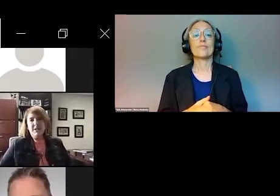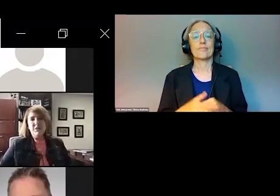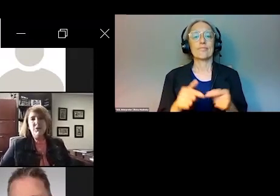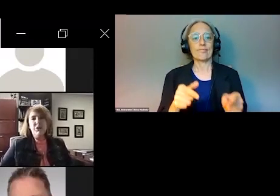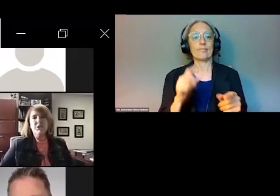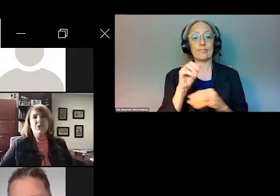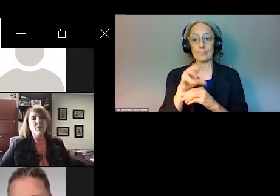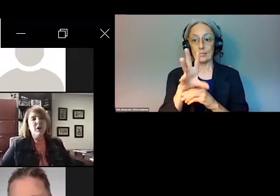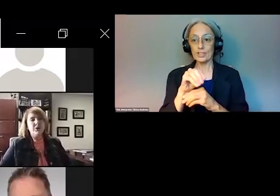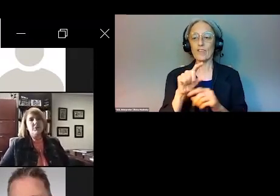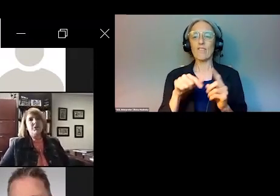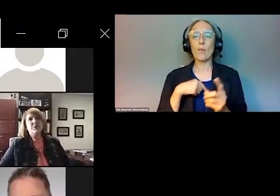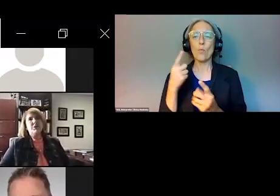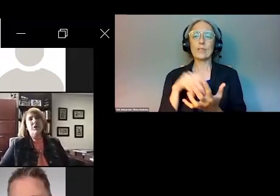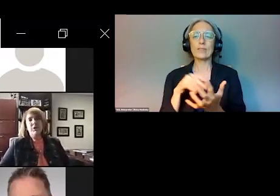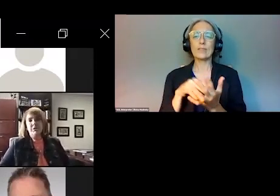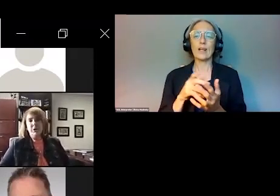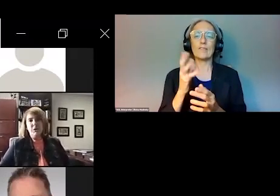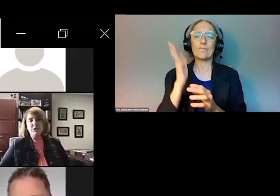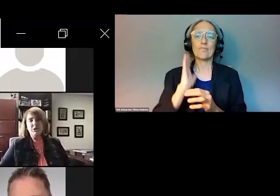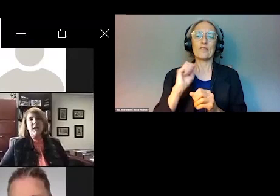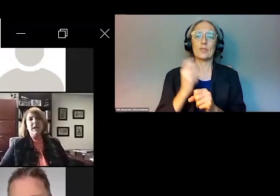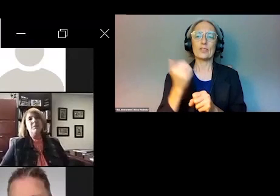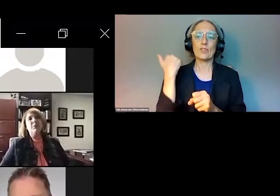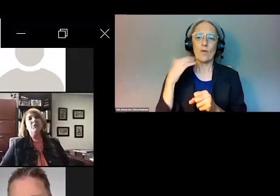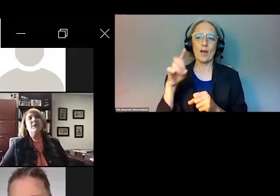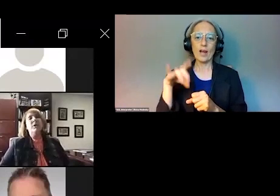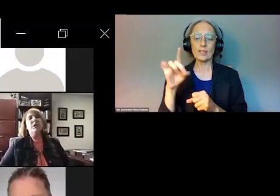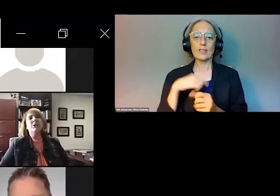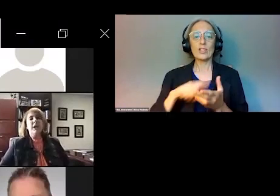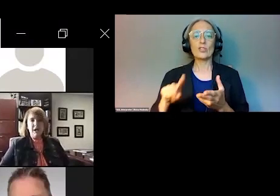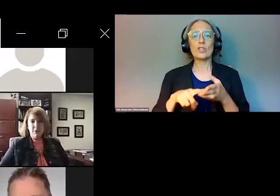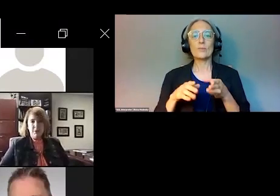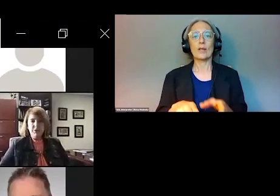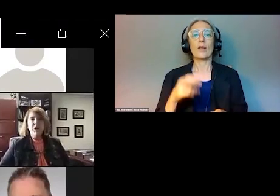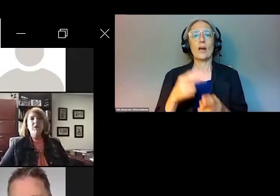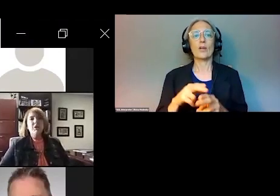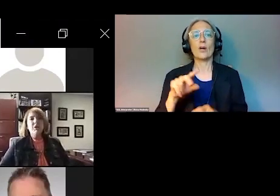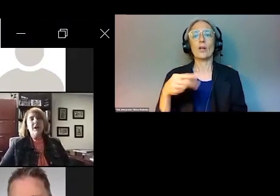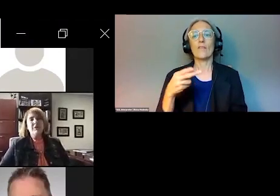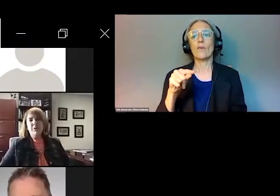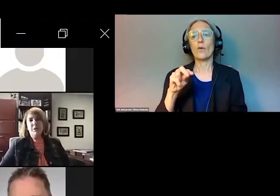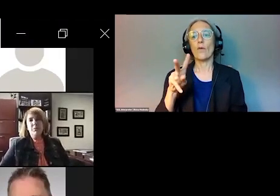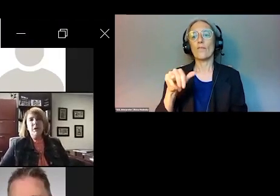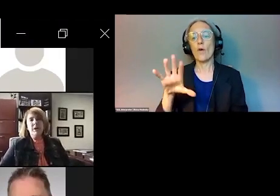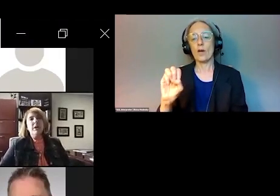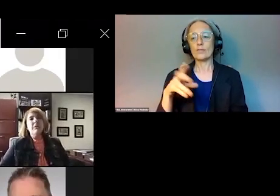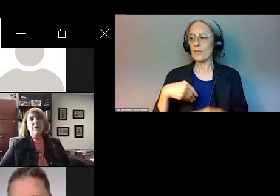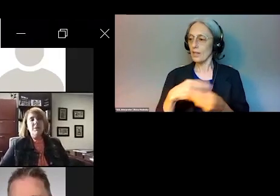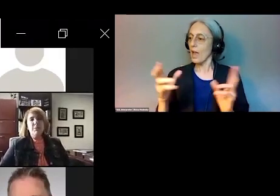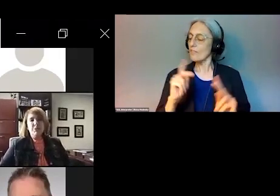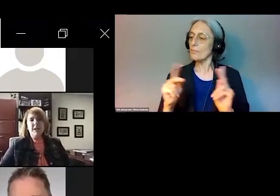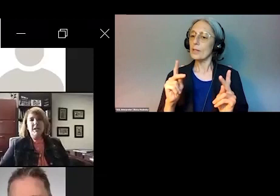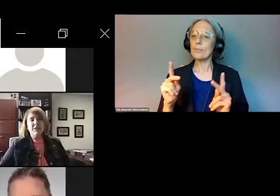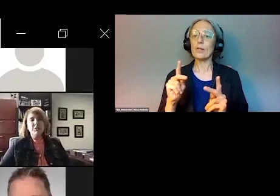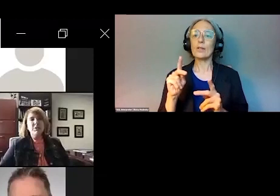taken from a study I did several years ago where I used a research method called photo voice, where I gave people with spinal cord injury cameras to photograph from the